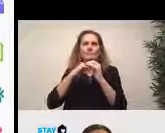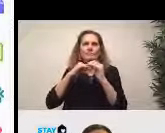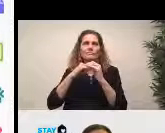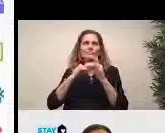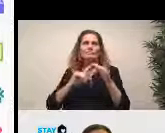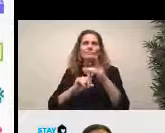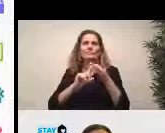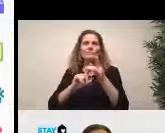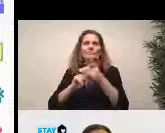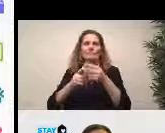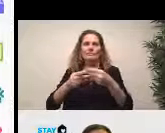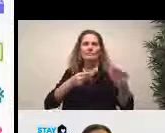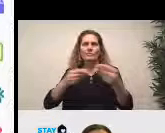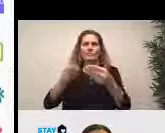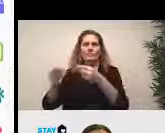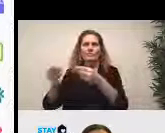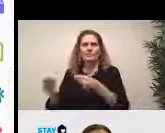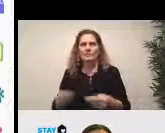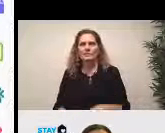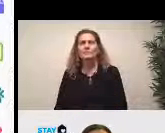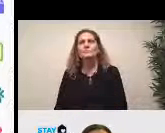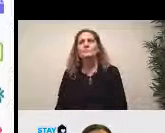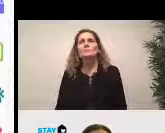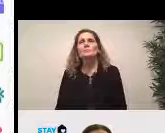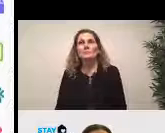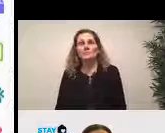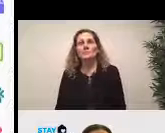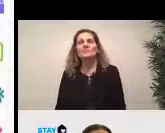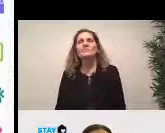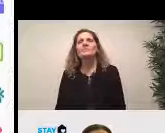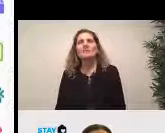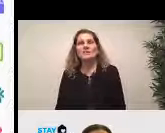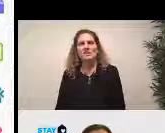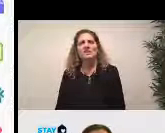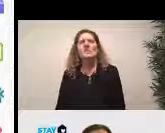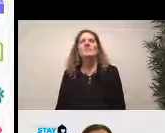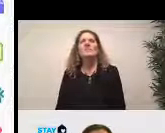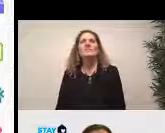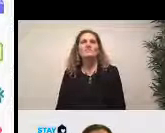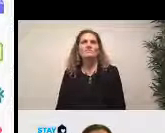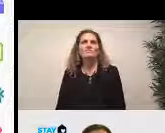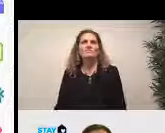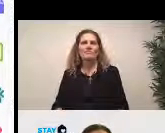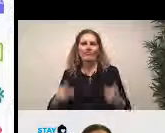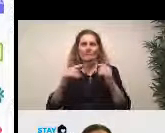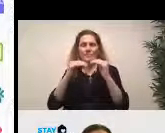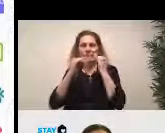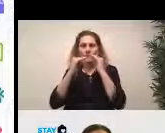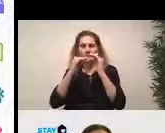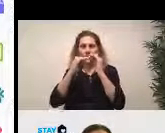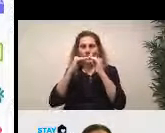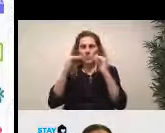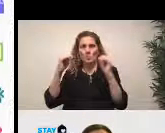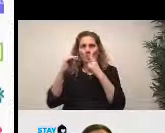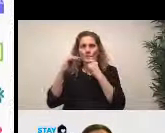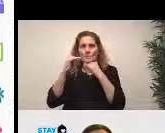a number of 1 means that for every positive COVID case, 1 additional person becomes ill with COVID themselves. And we